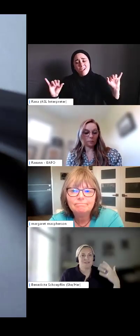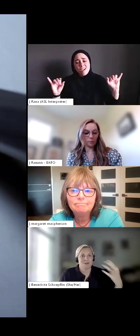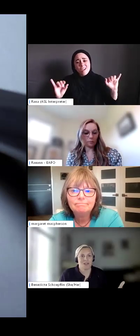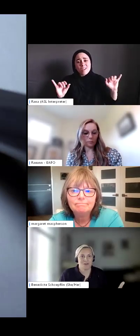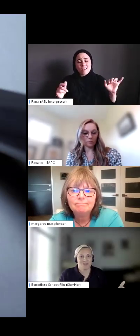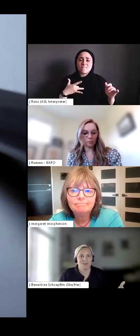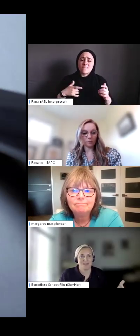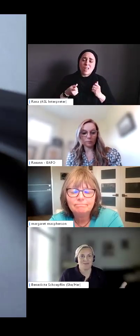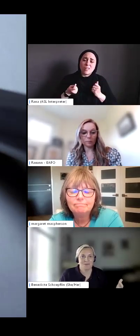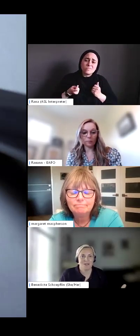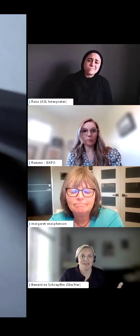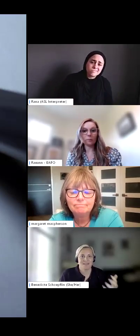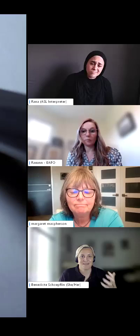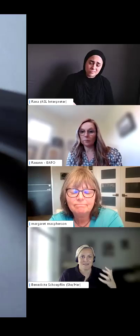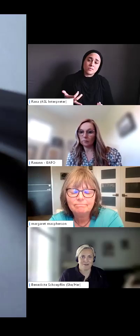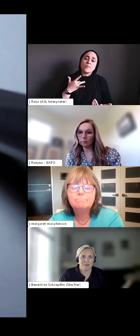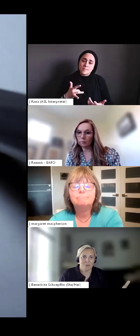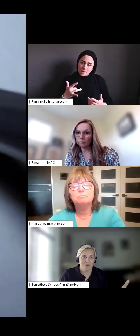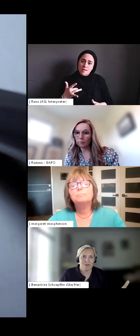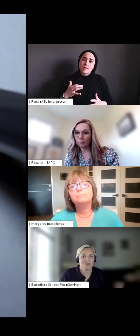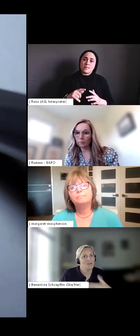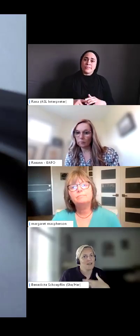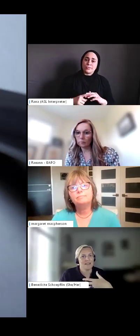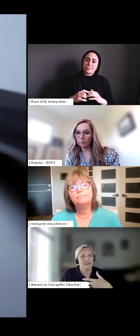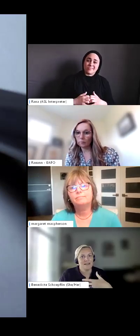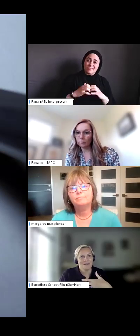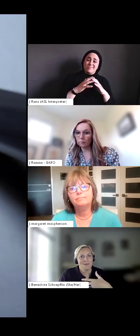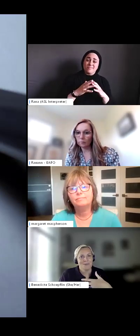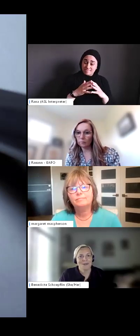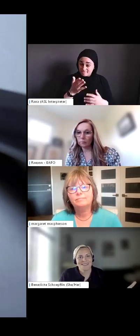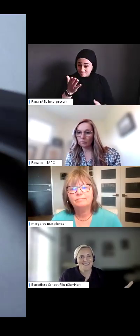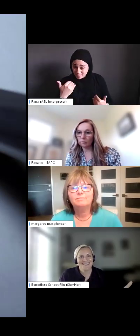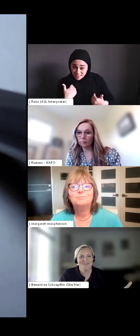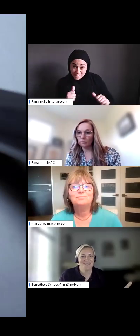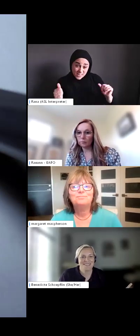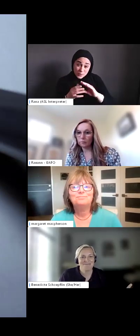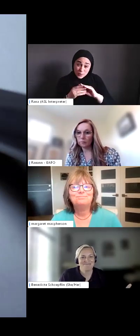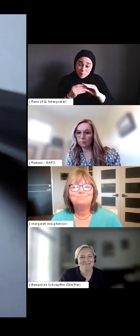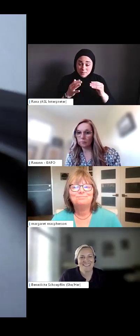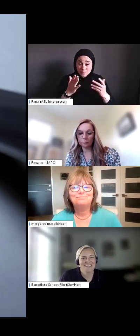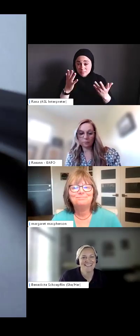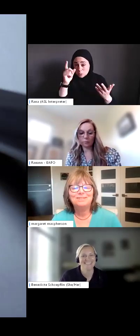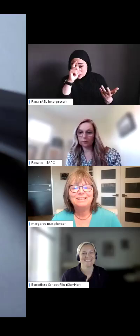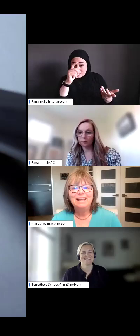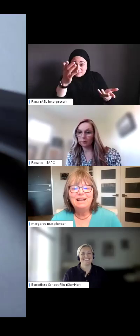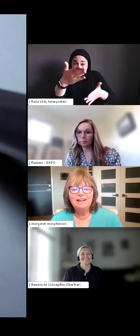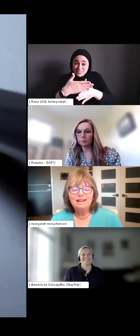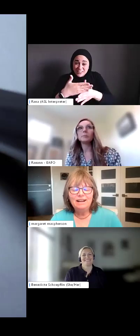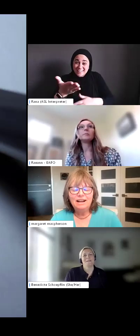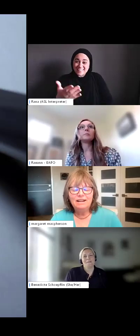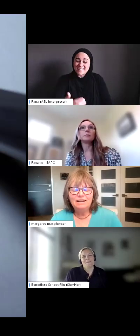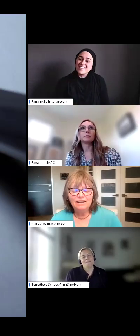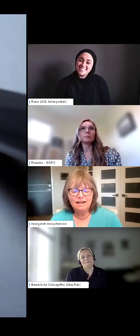burnout, especially at grassroots level work, are very important to you. Do you have any words of wisdom on